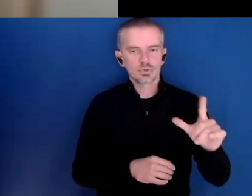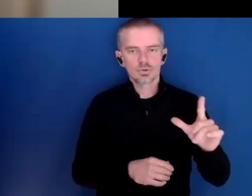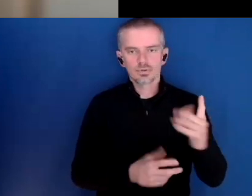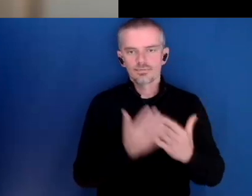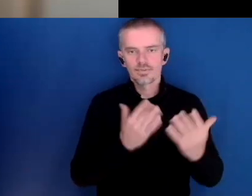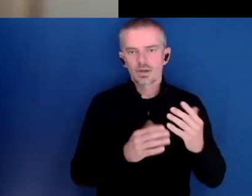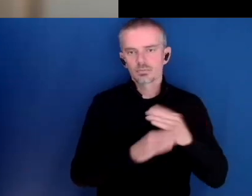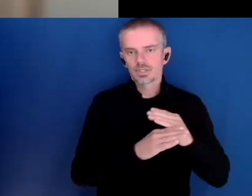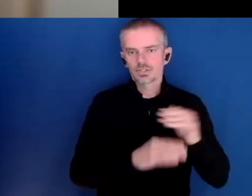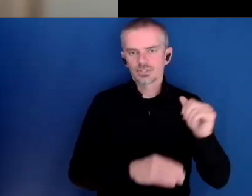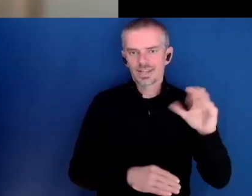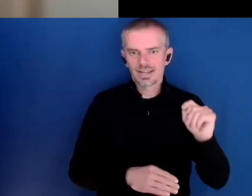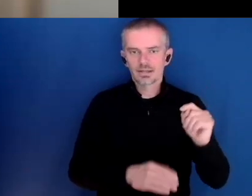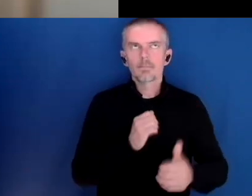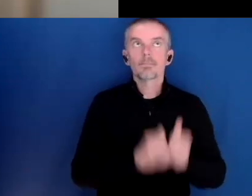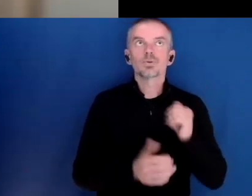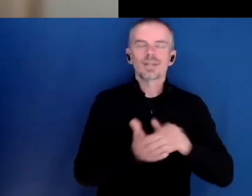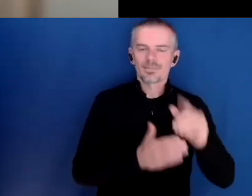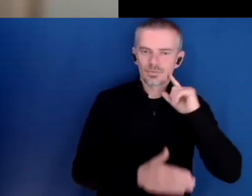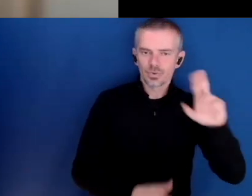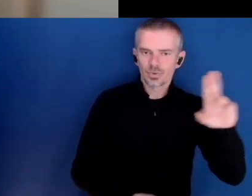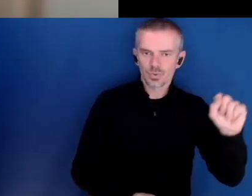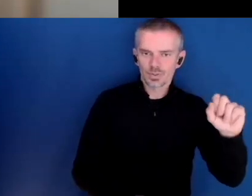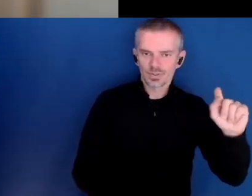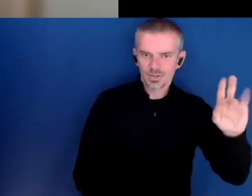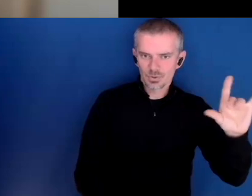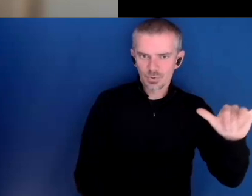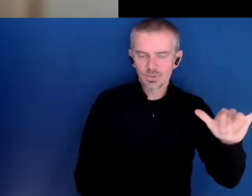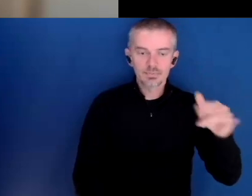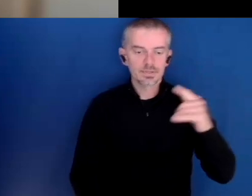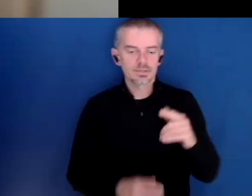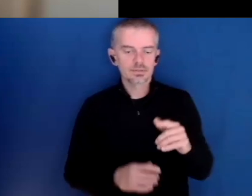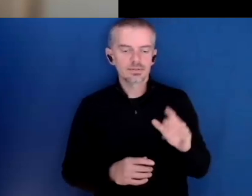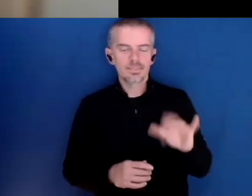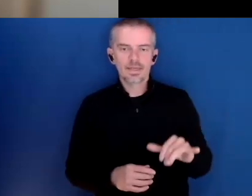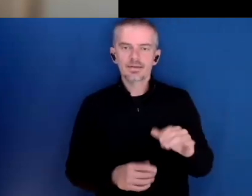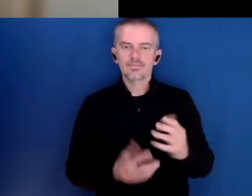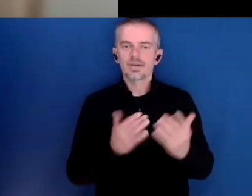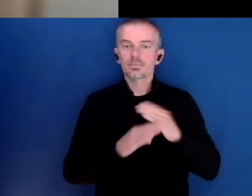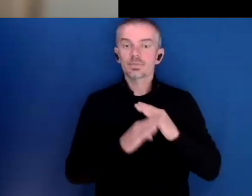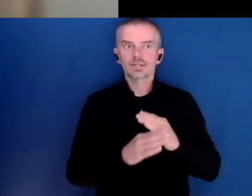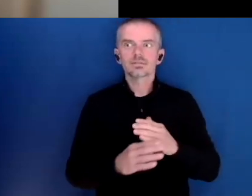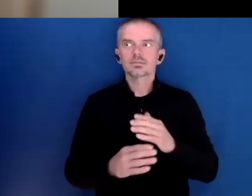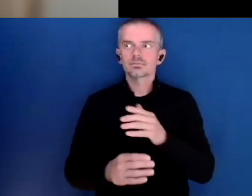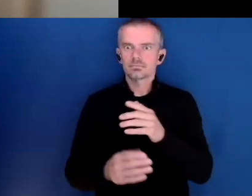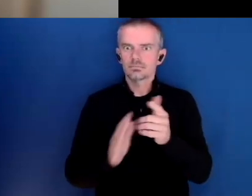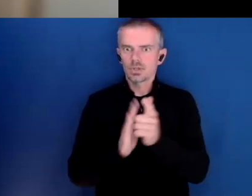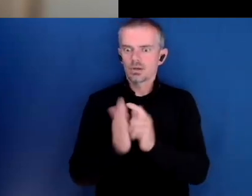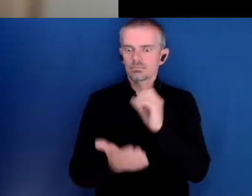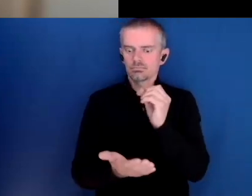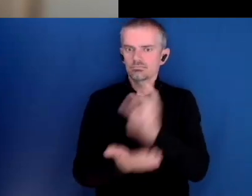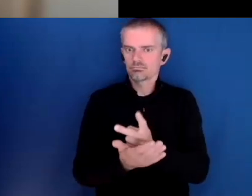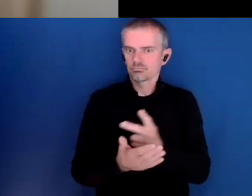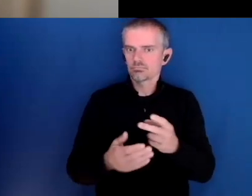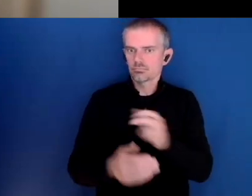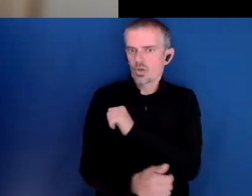U.S. territories, because the Reciprocal Fire Protection Act authorizes that specifically for U.S. territories. So if that's